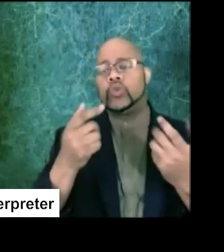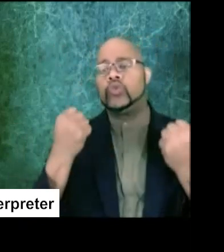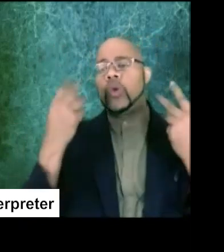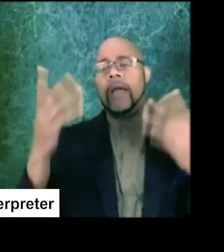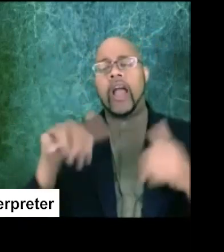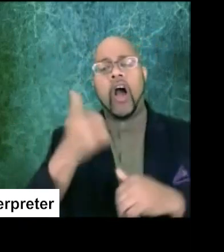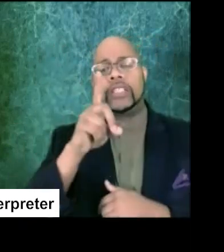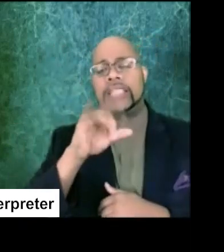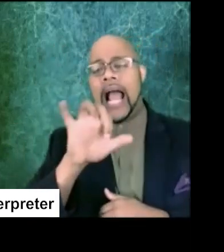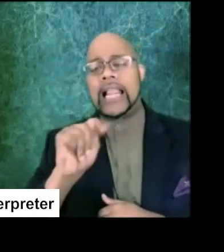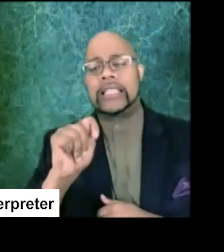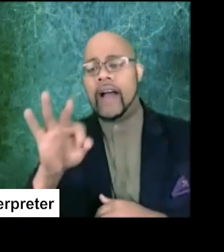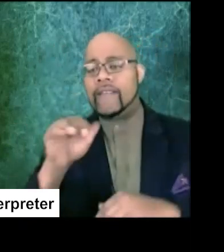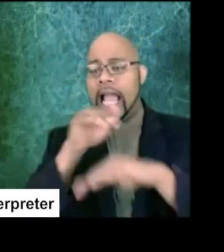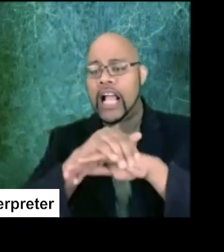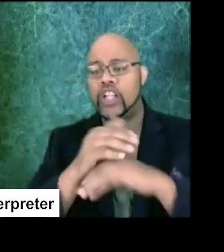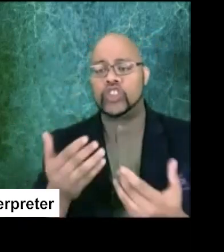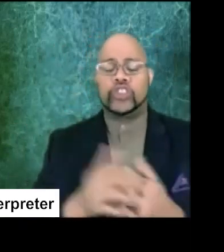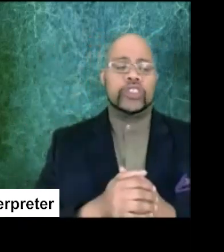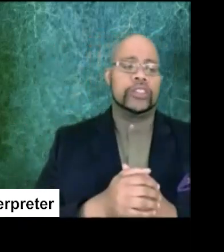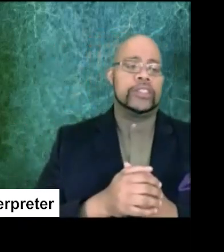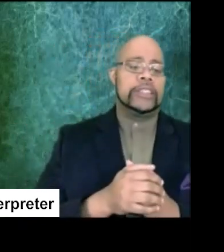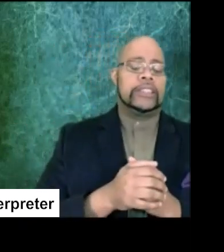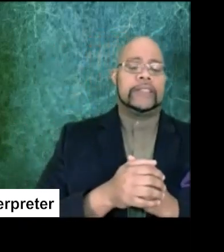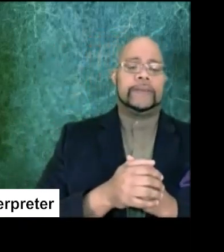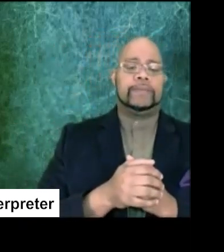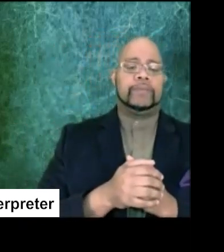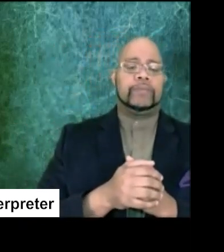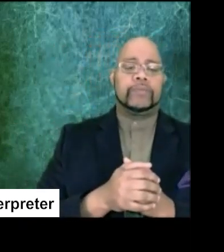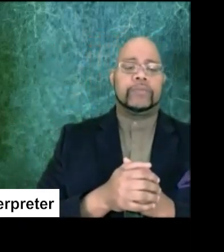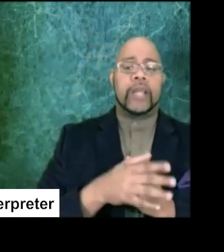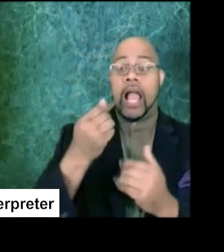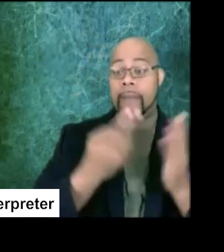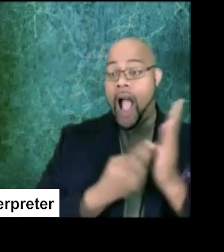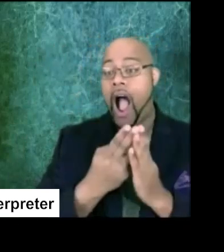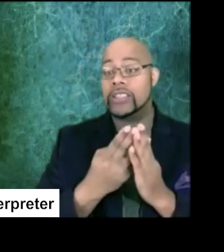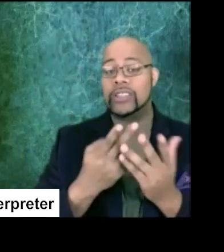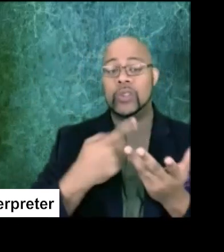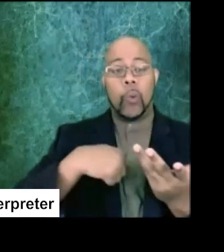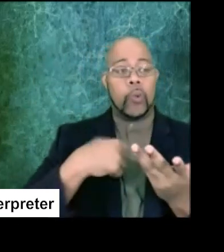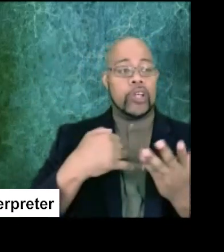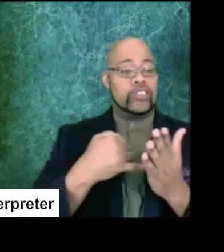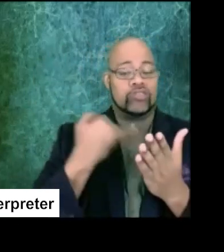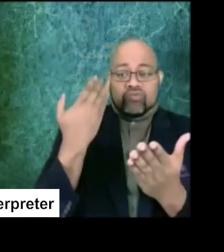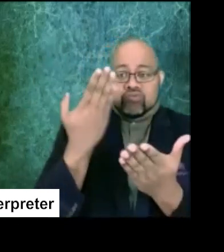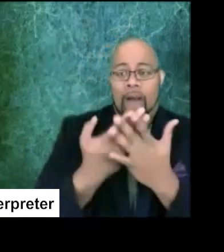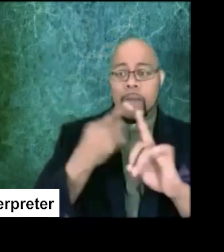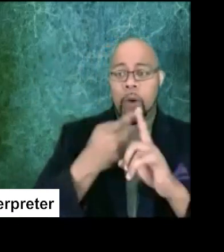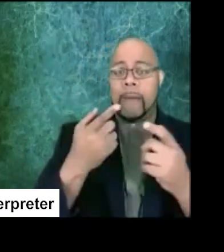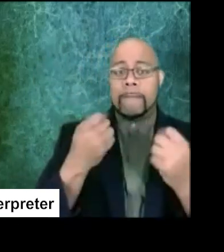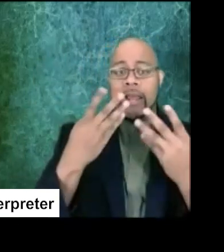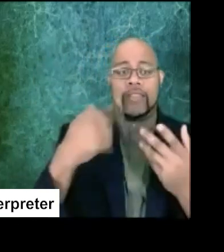other dialects of English. And to be honest, we're just getting to the point where a lot of